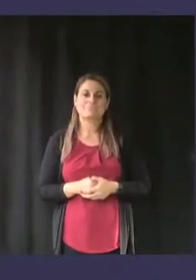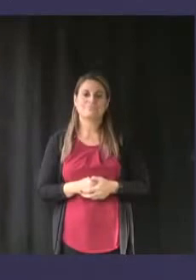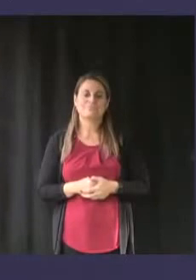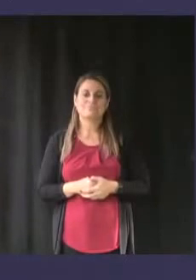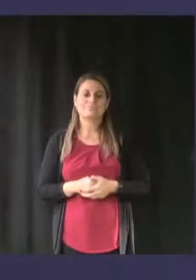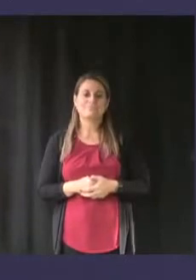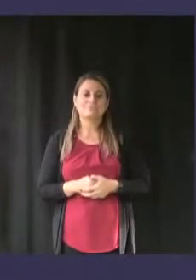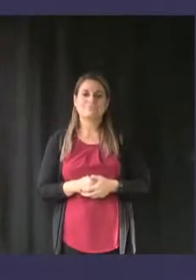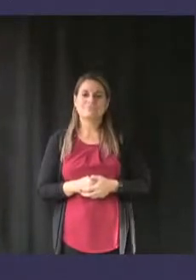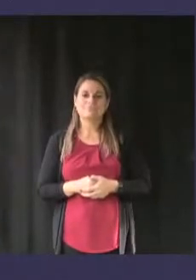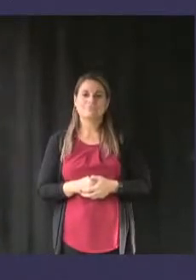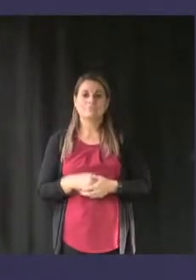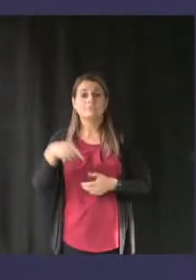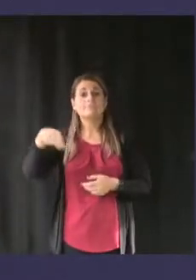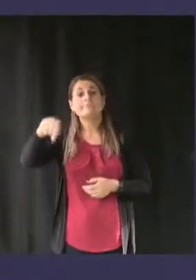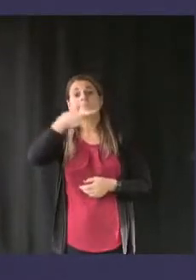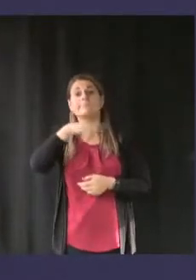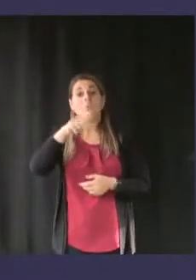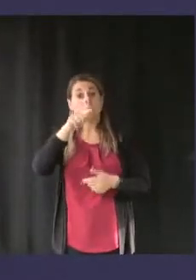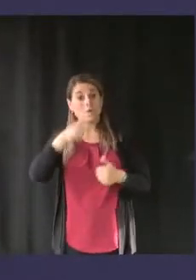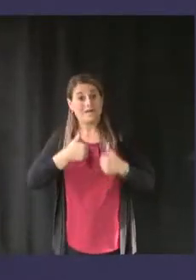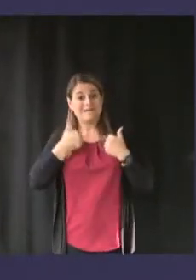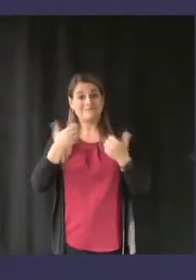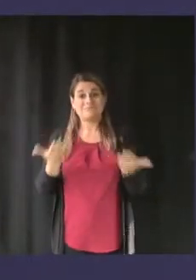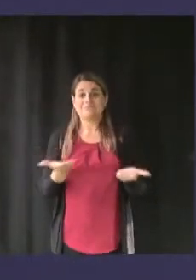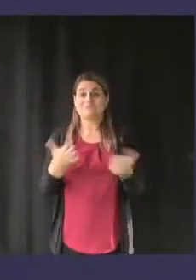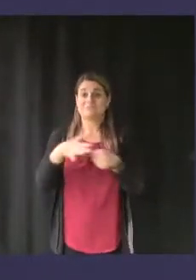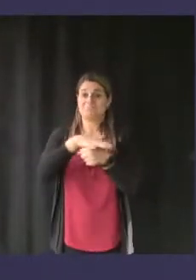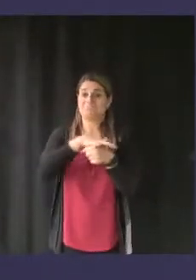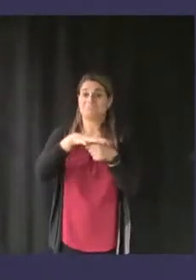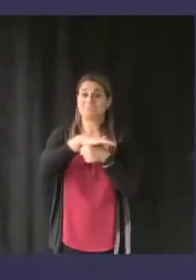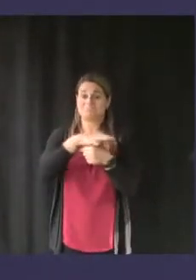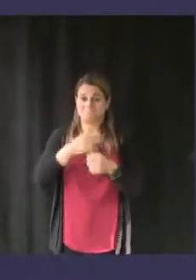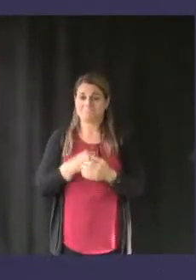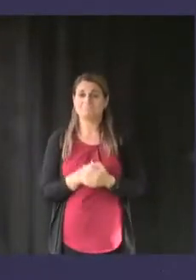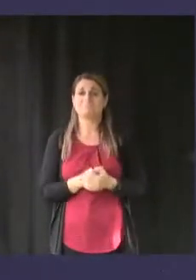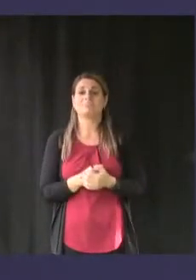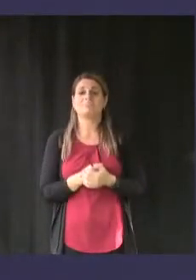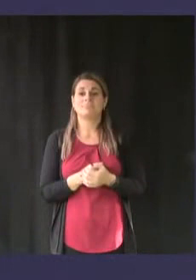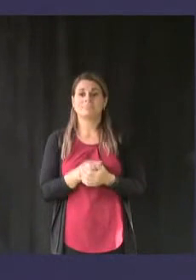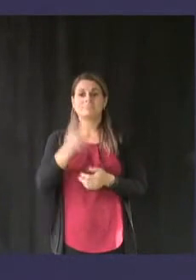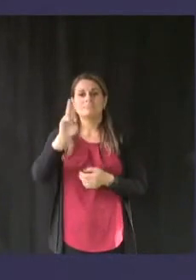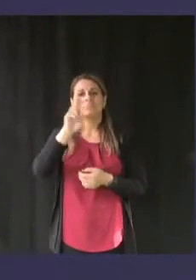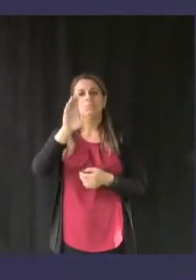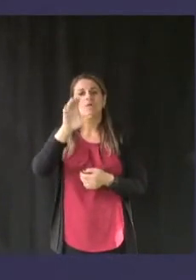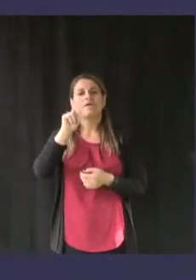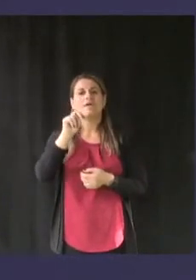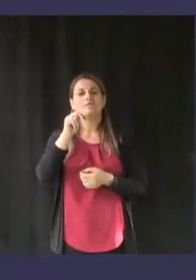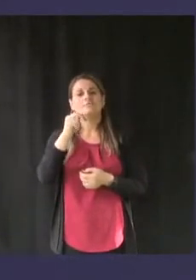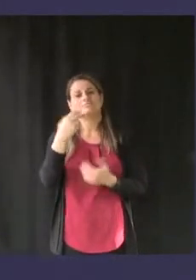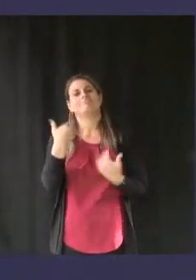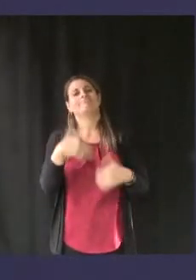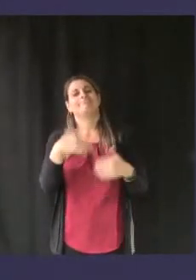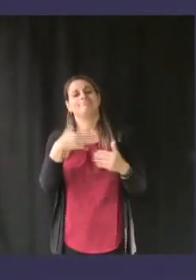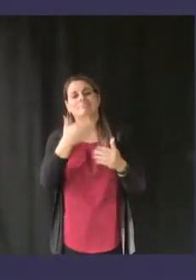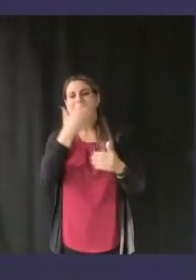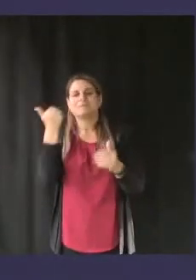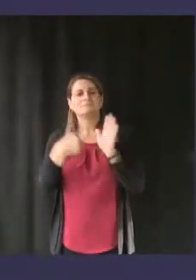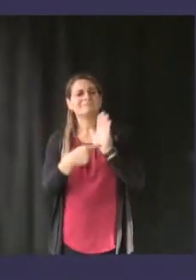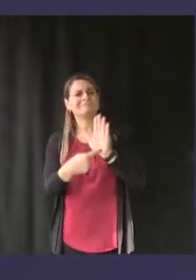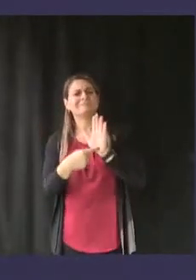For those of us who live in this region, we know there is no better place than UConn for Chris Dodd's work on human rights to be